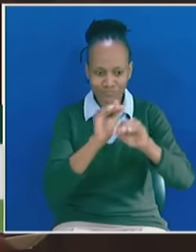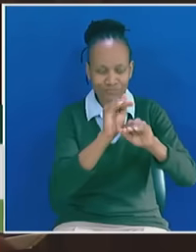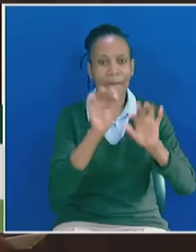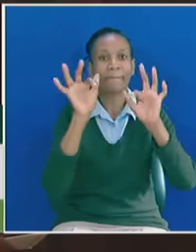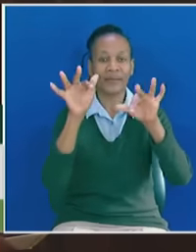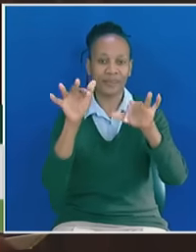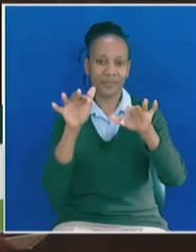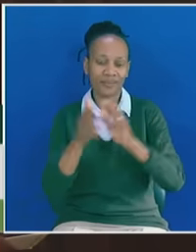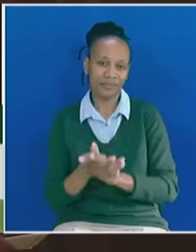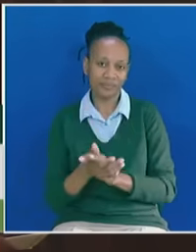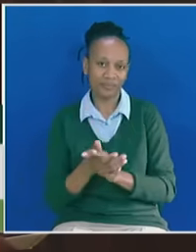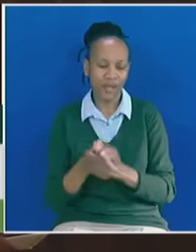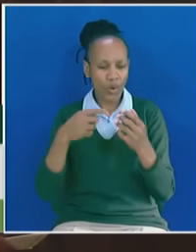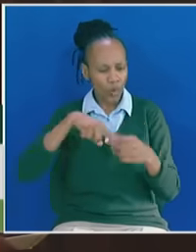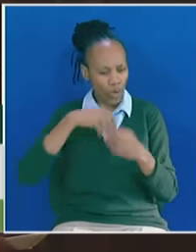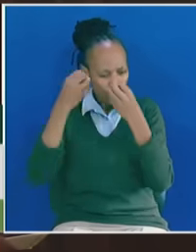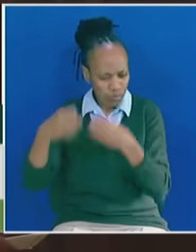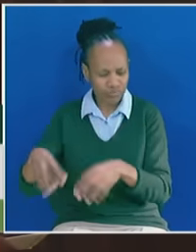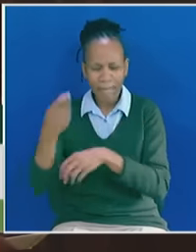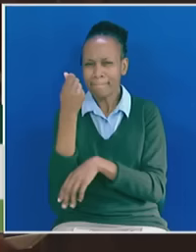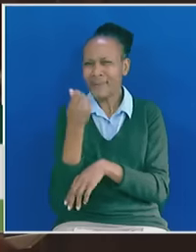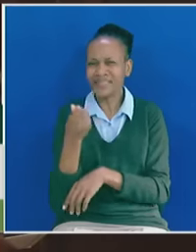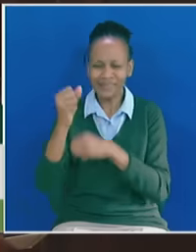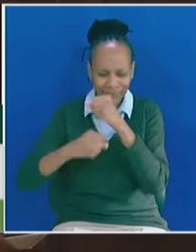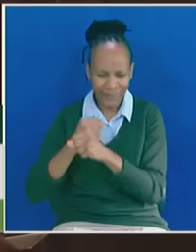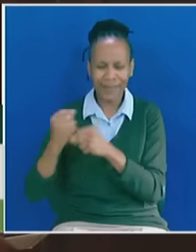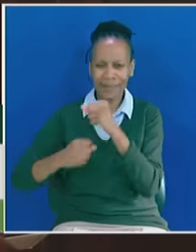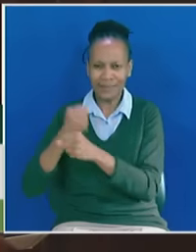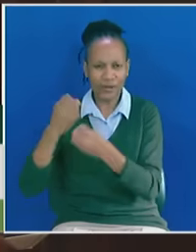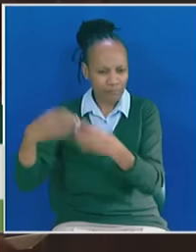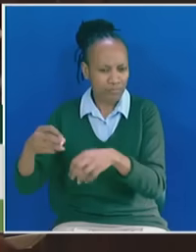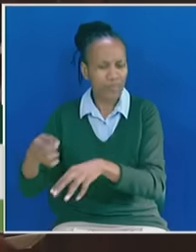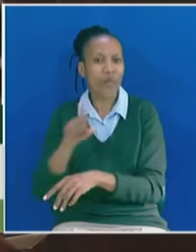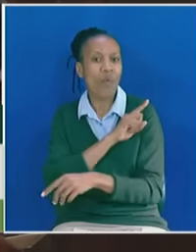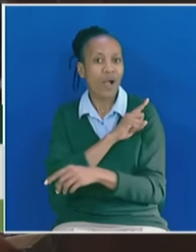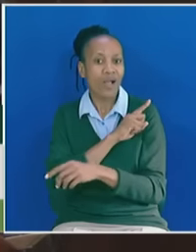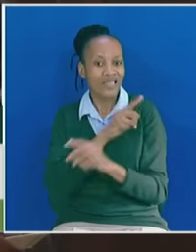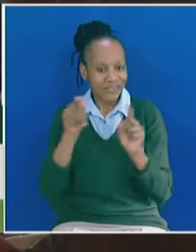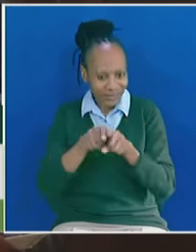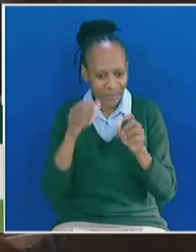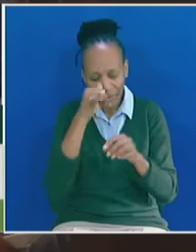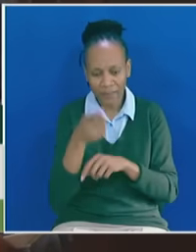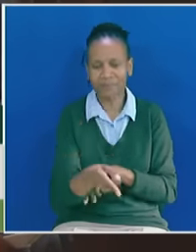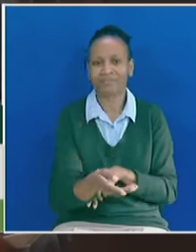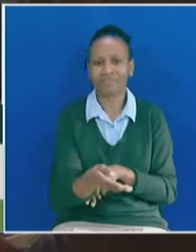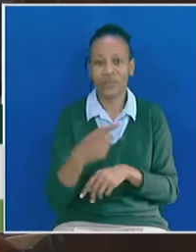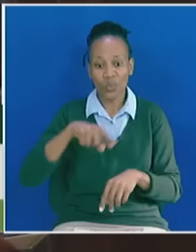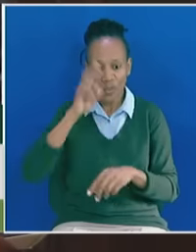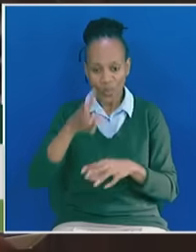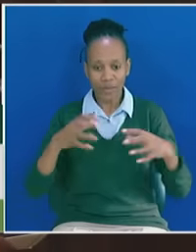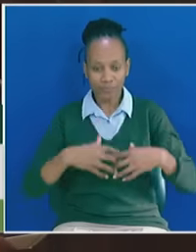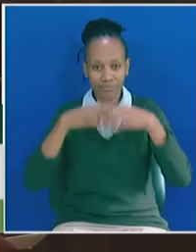awareness. We are losing a number of billions of rands annually due to cyber crimes, and we have decided to establish a closer